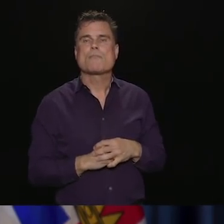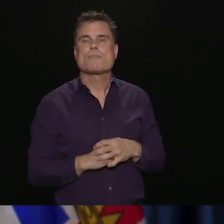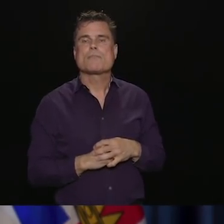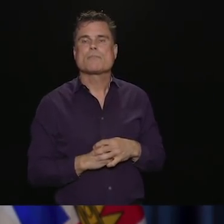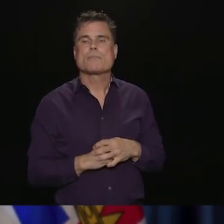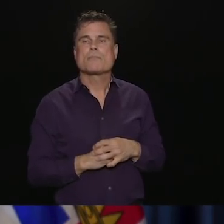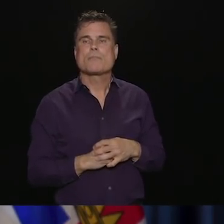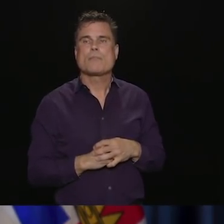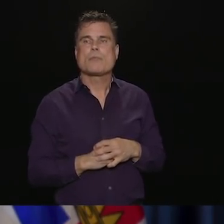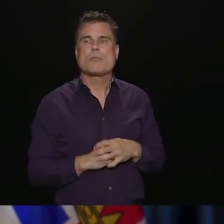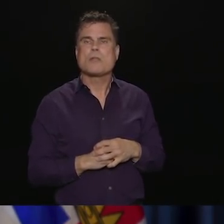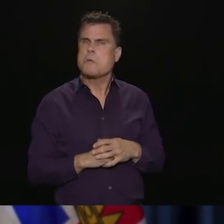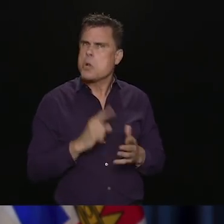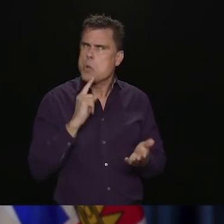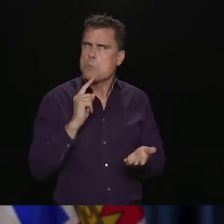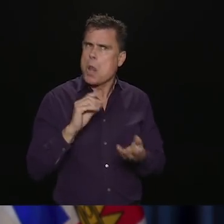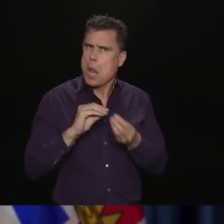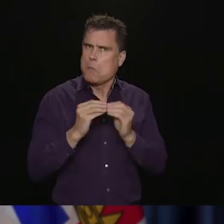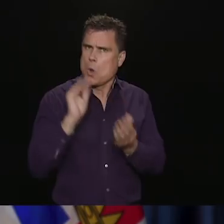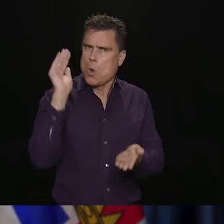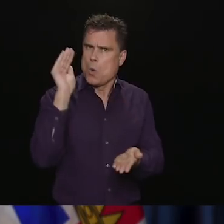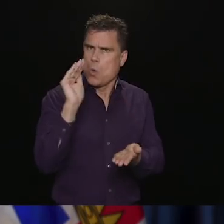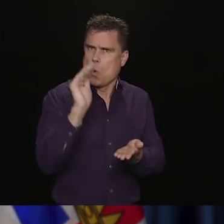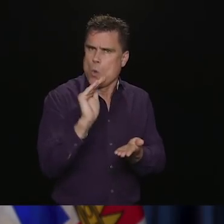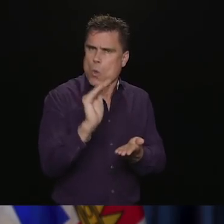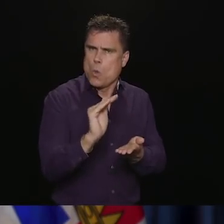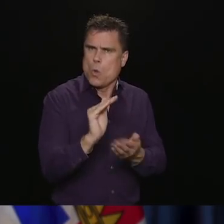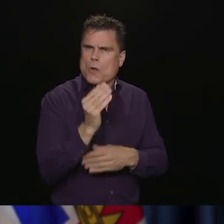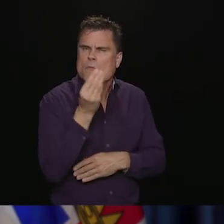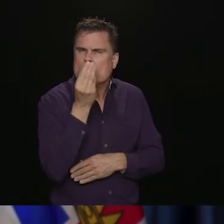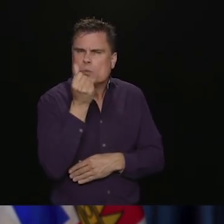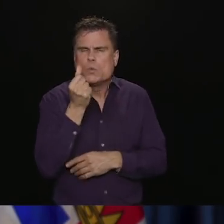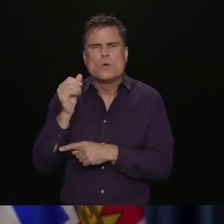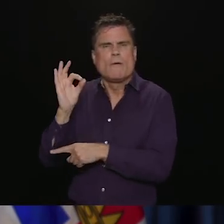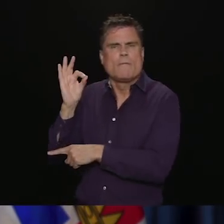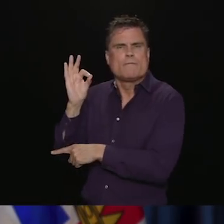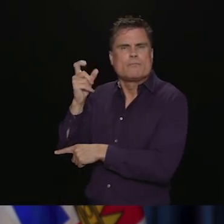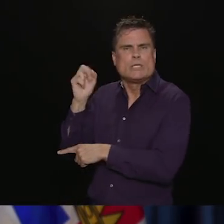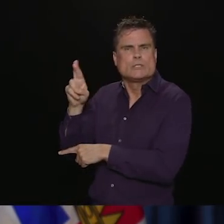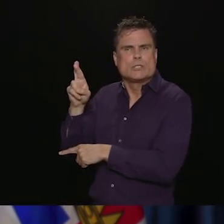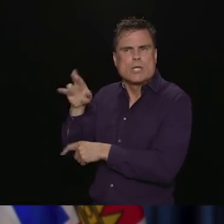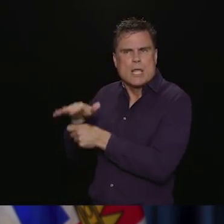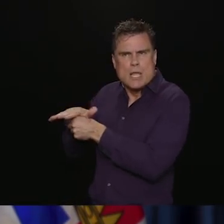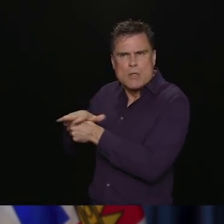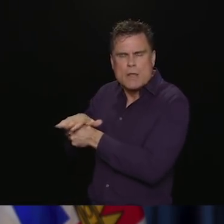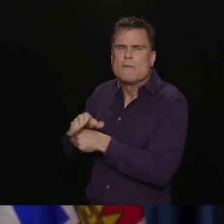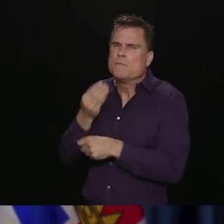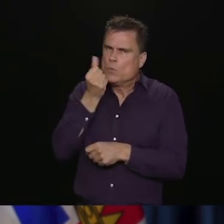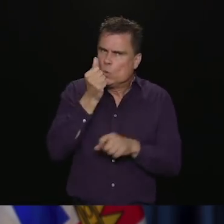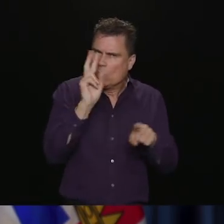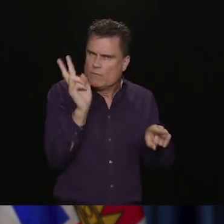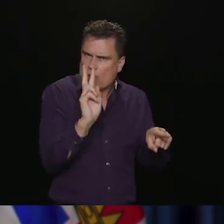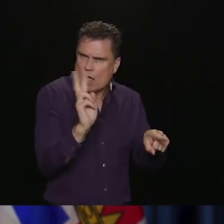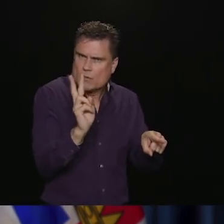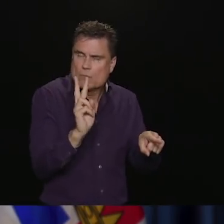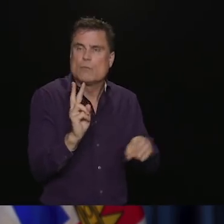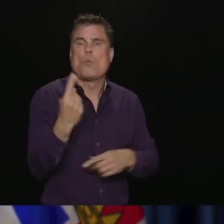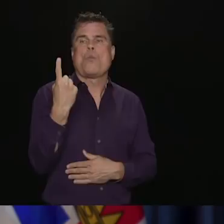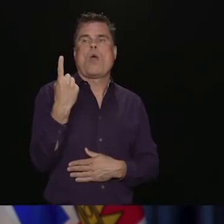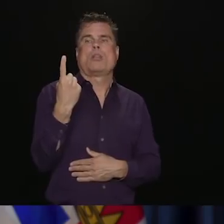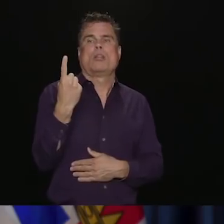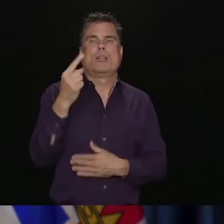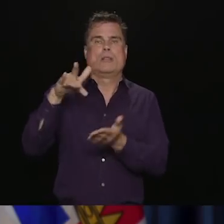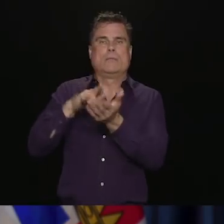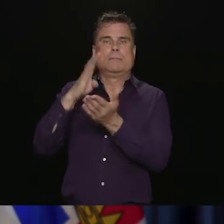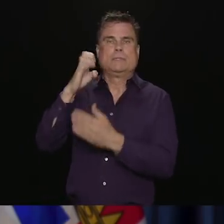low number compared to what we saw in April especially. And so that is something that we're continuing to do and for in critical